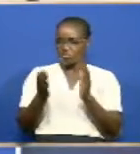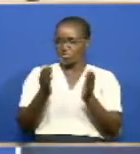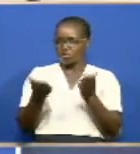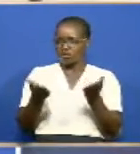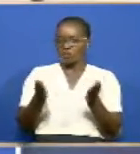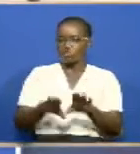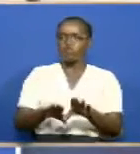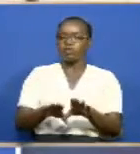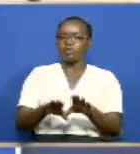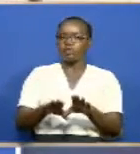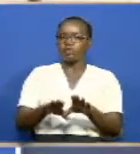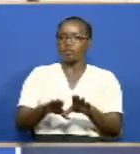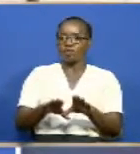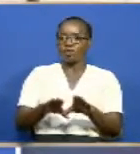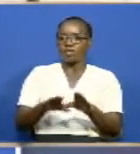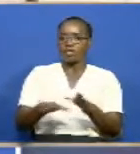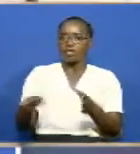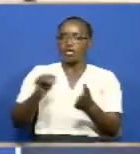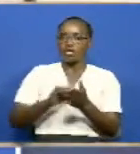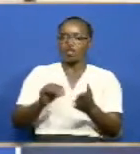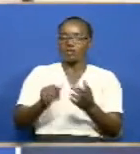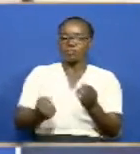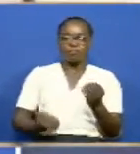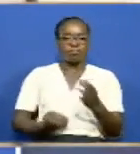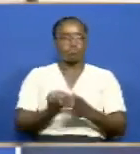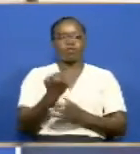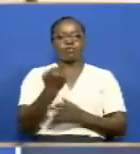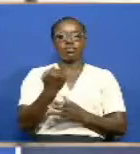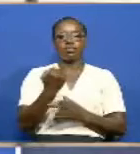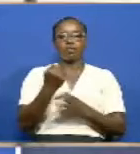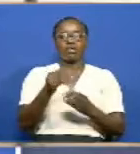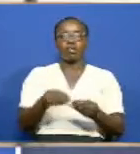we have breathed life into them, and therefore we have been able